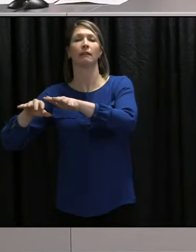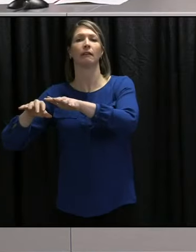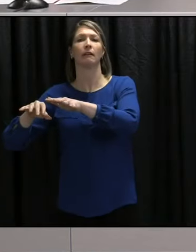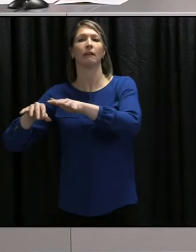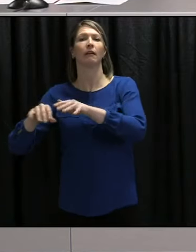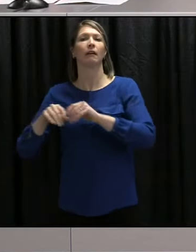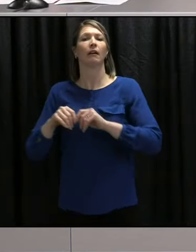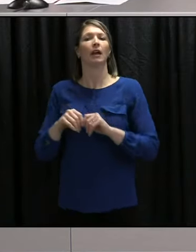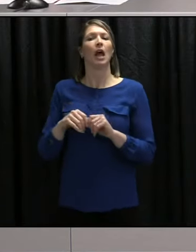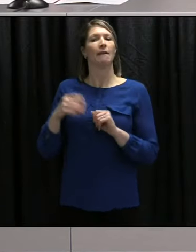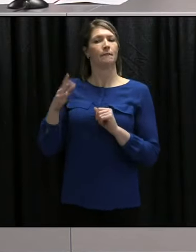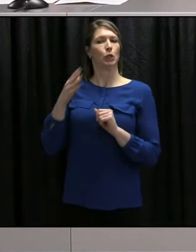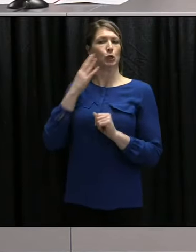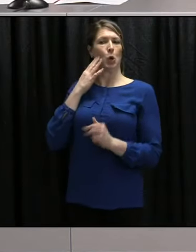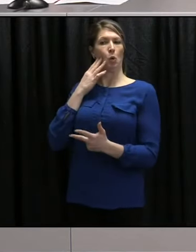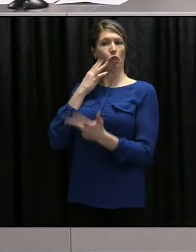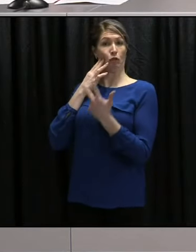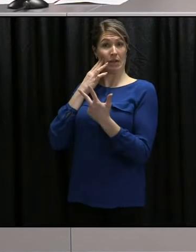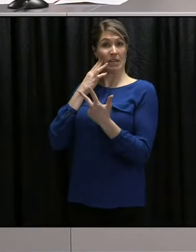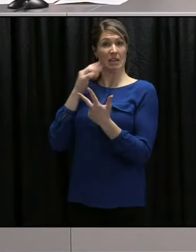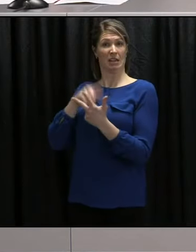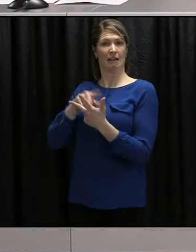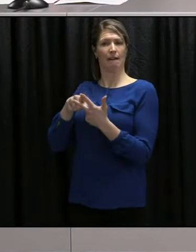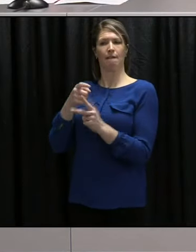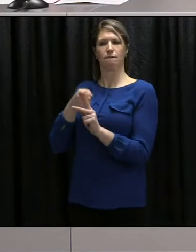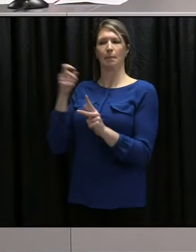were travel, contact, and community spread.